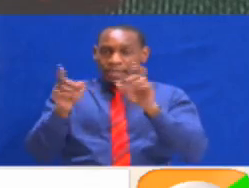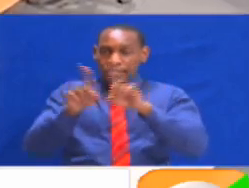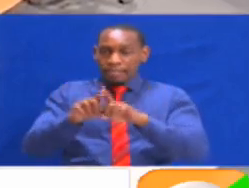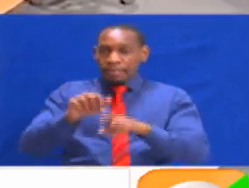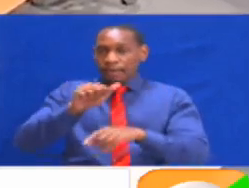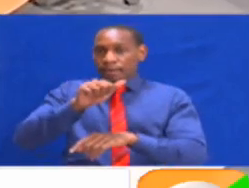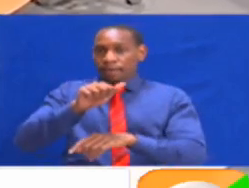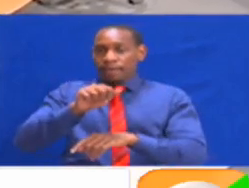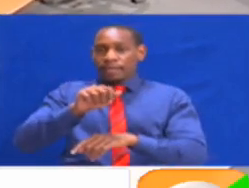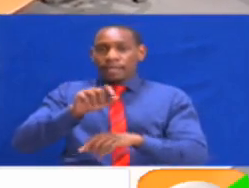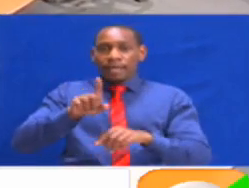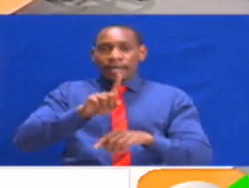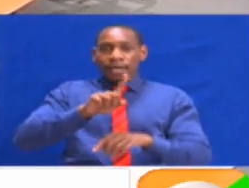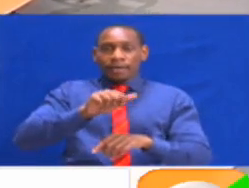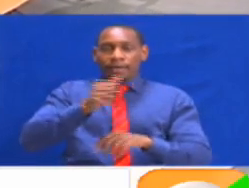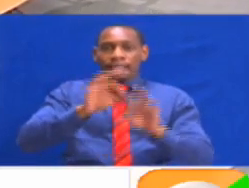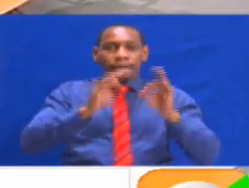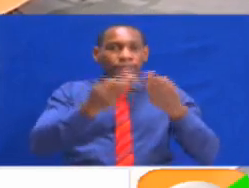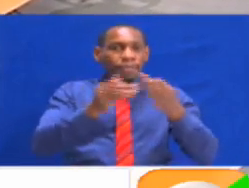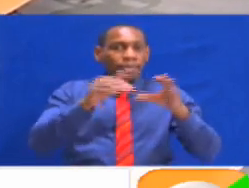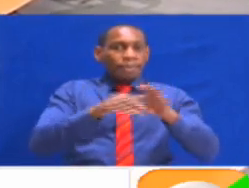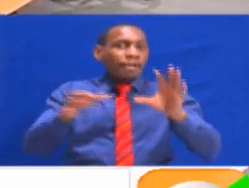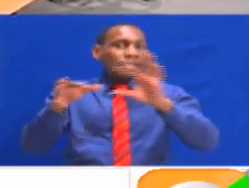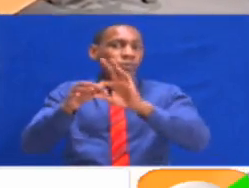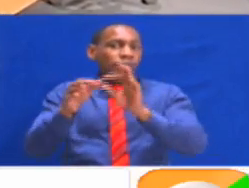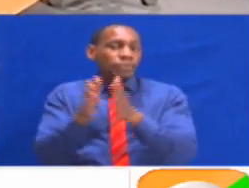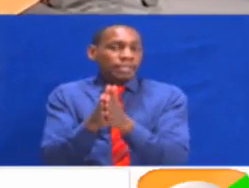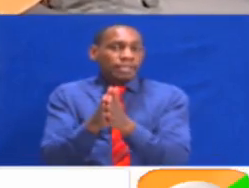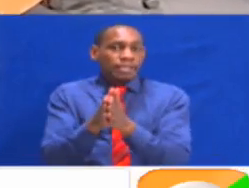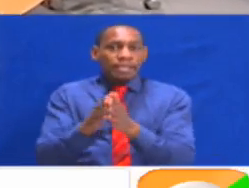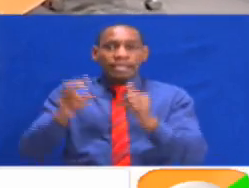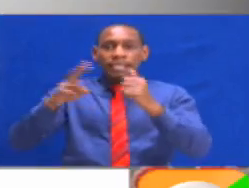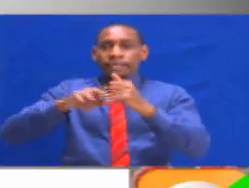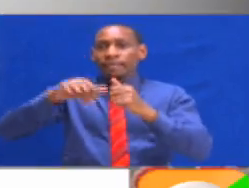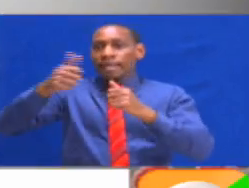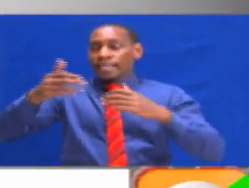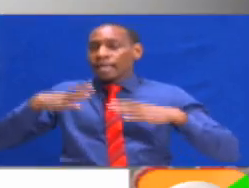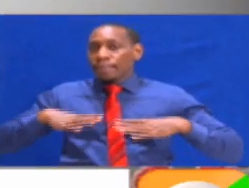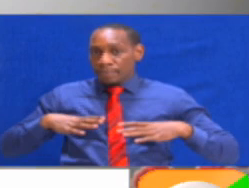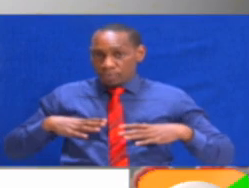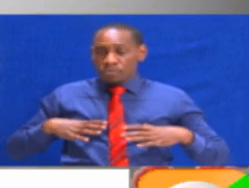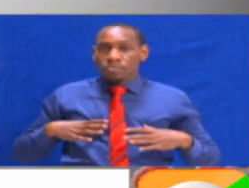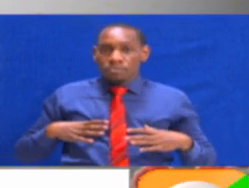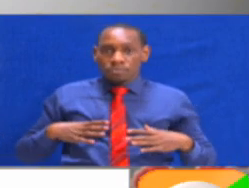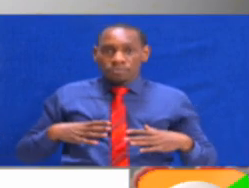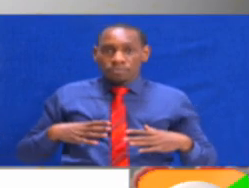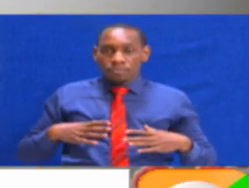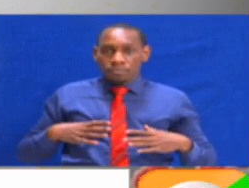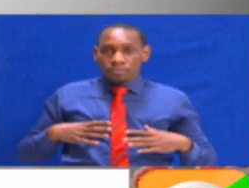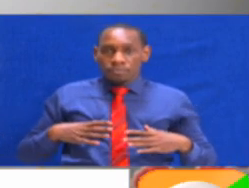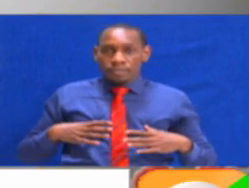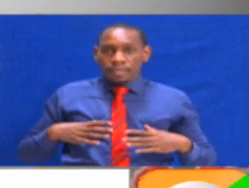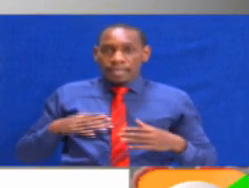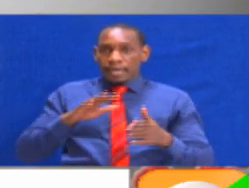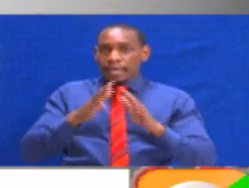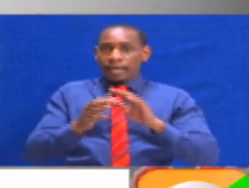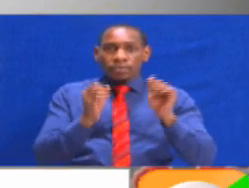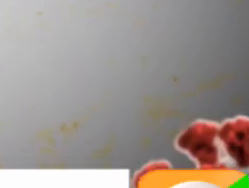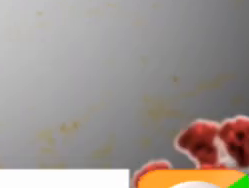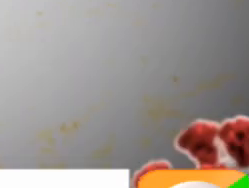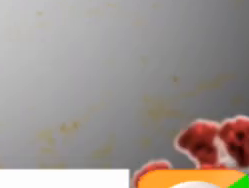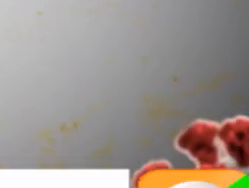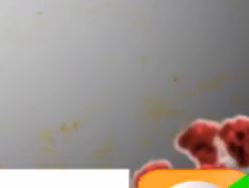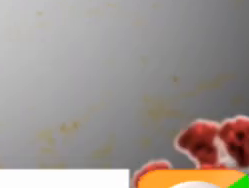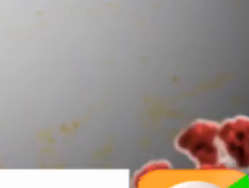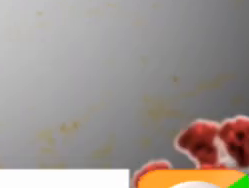then could directly be traced to seven other people. So you have about 13 people